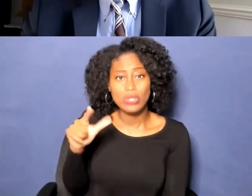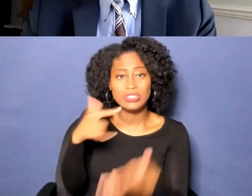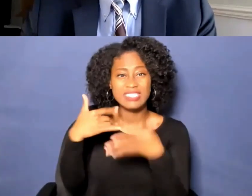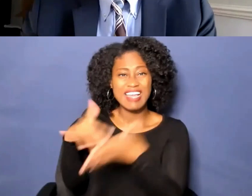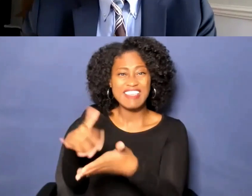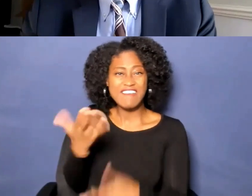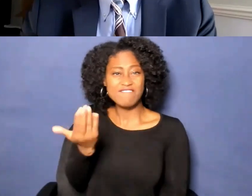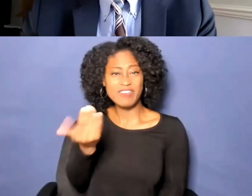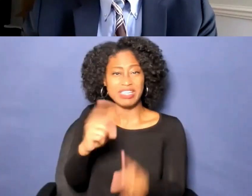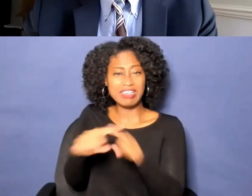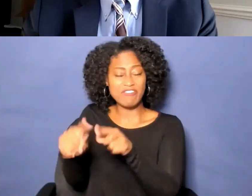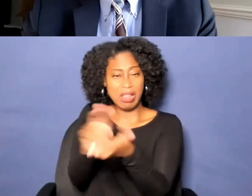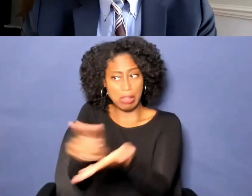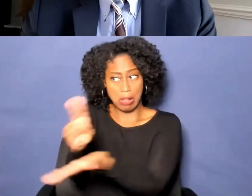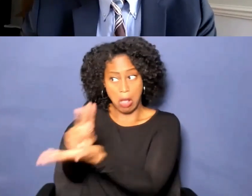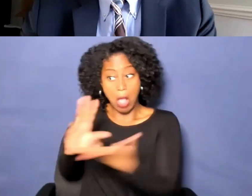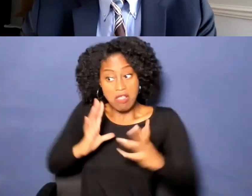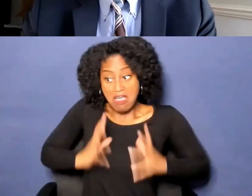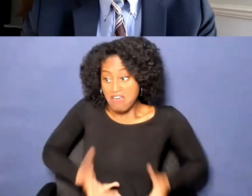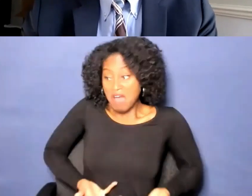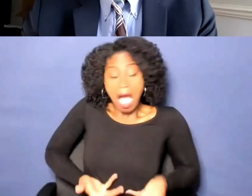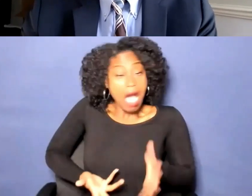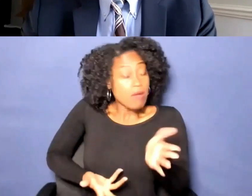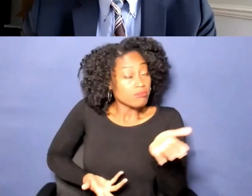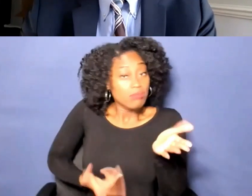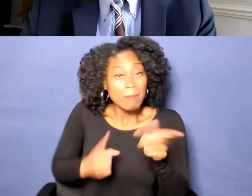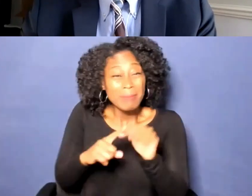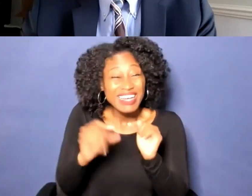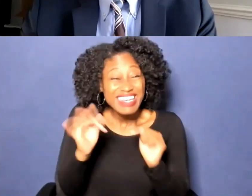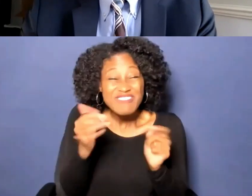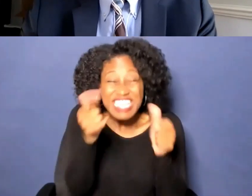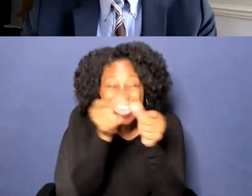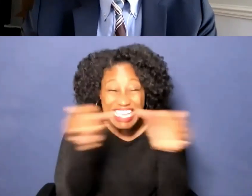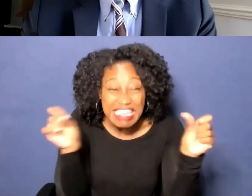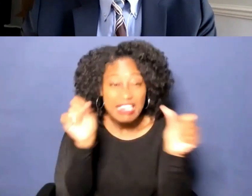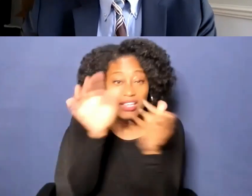surely entertainable. But if you have ambiguity, email the